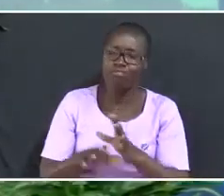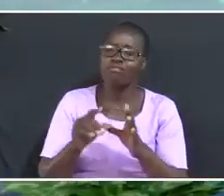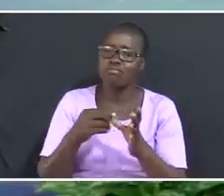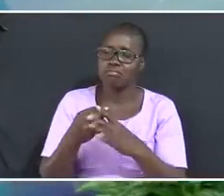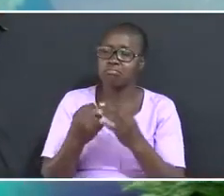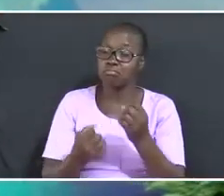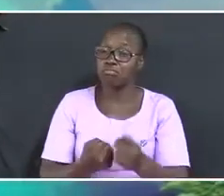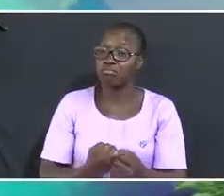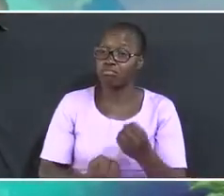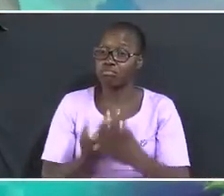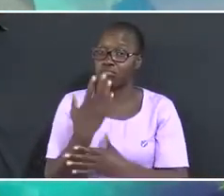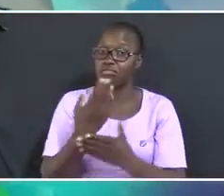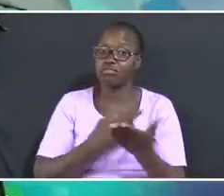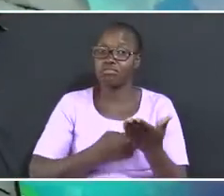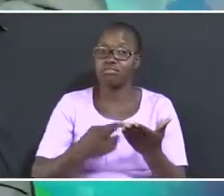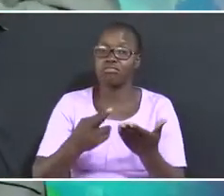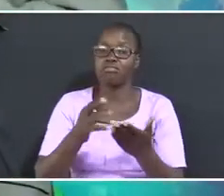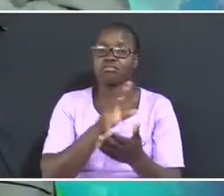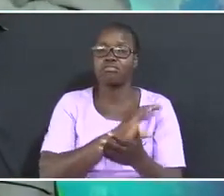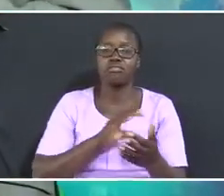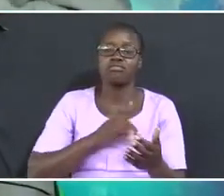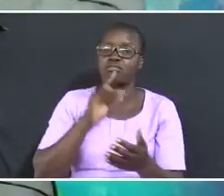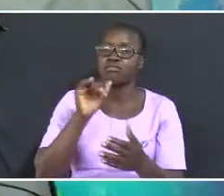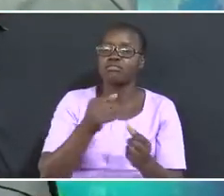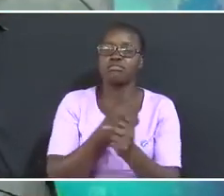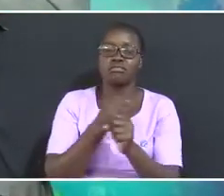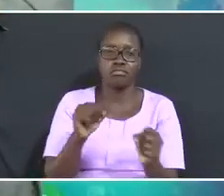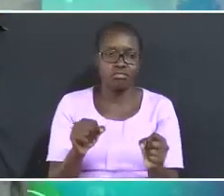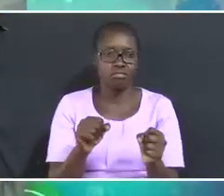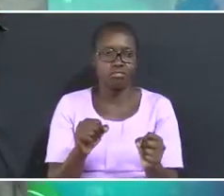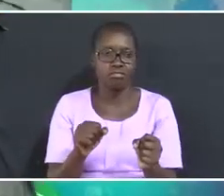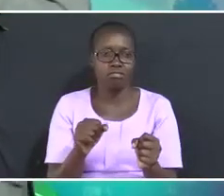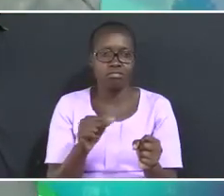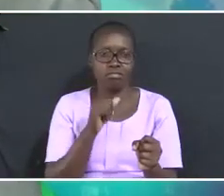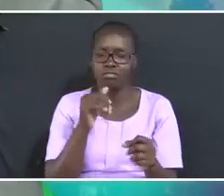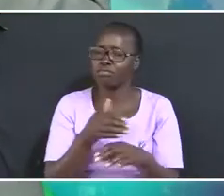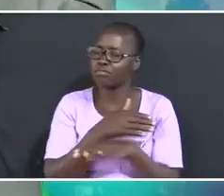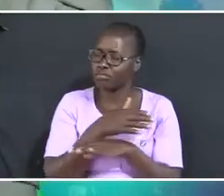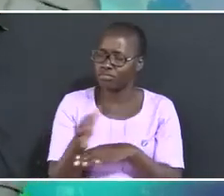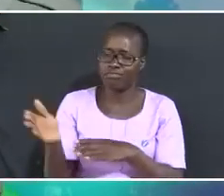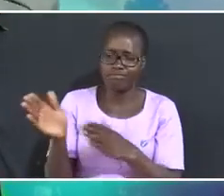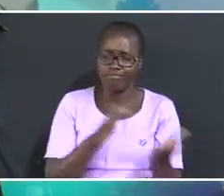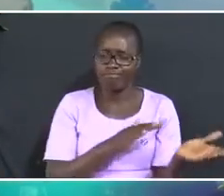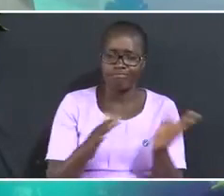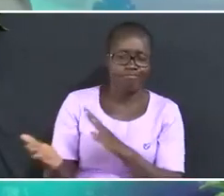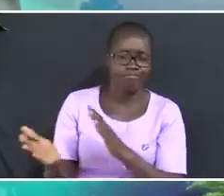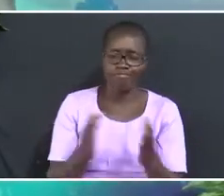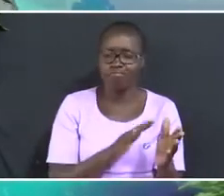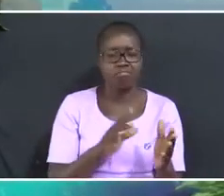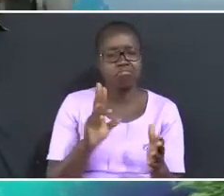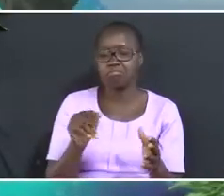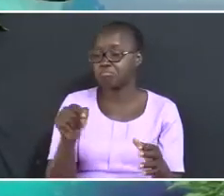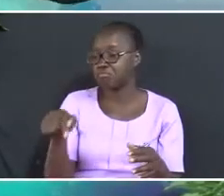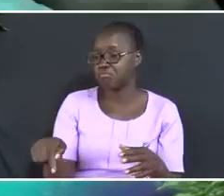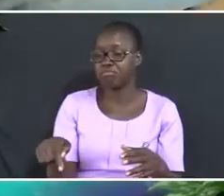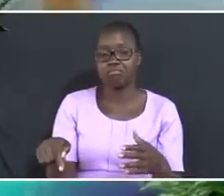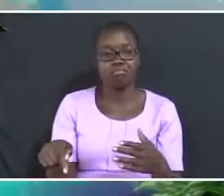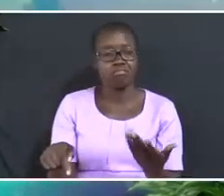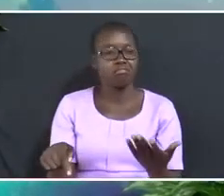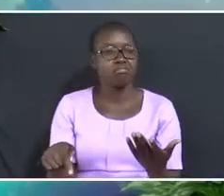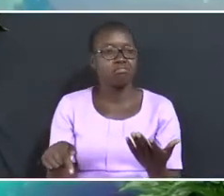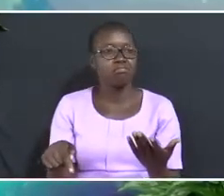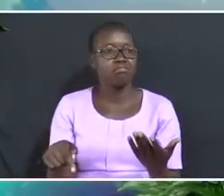So that you are safe. You are not tossed here and there. Today, you are enjoying